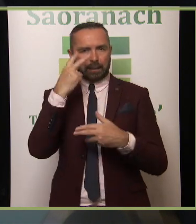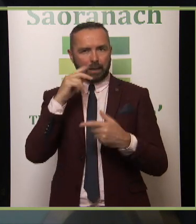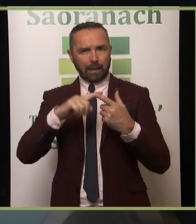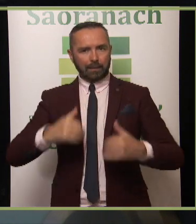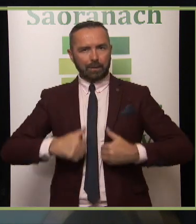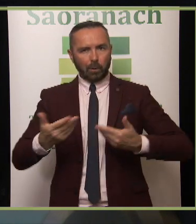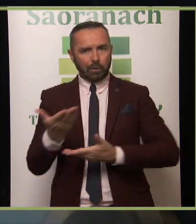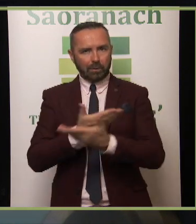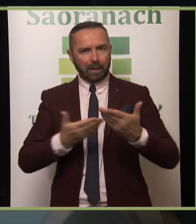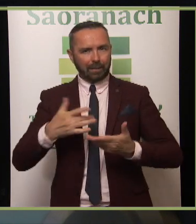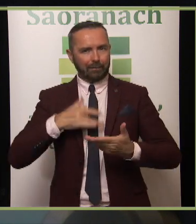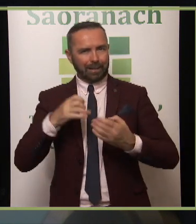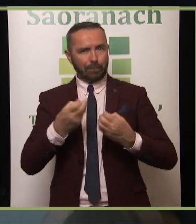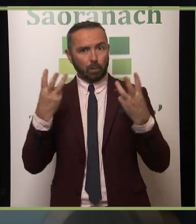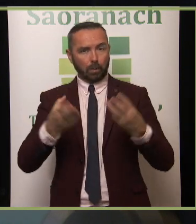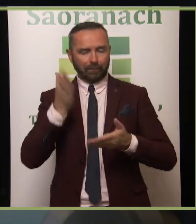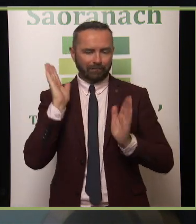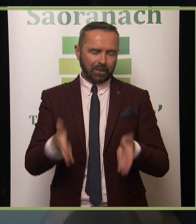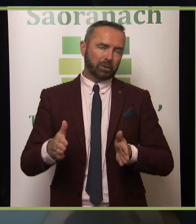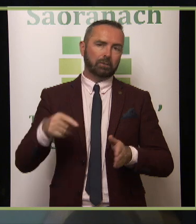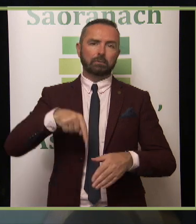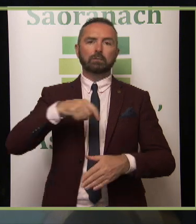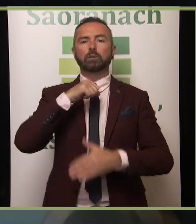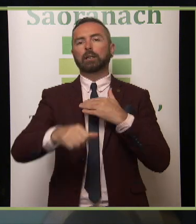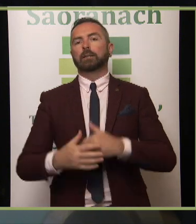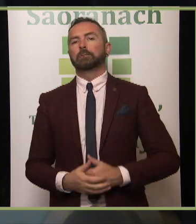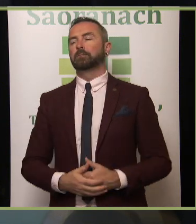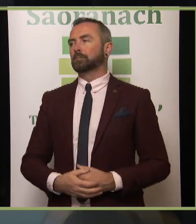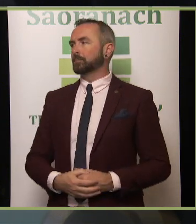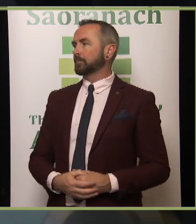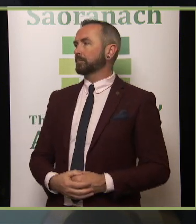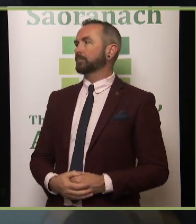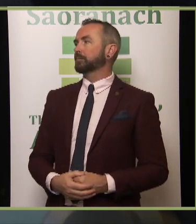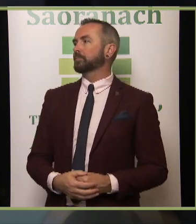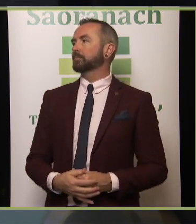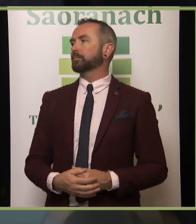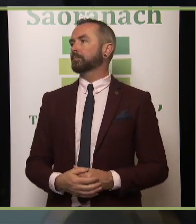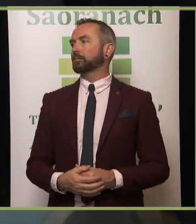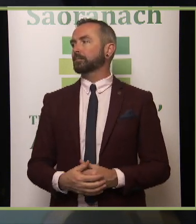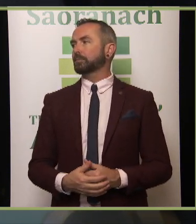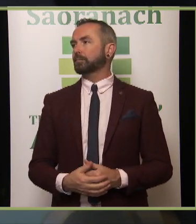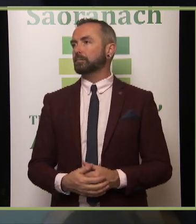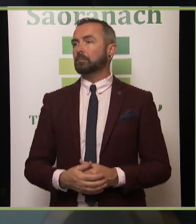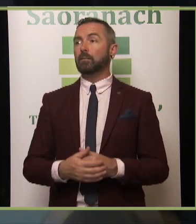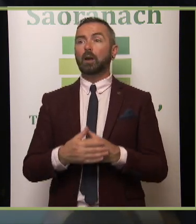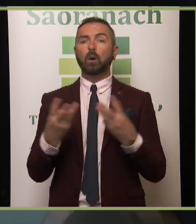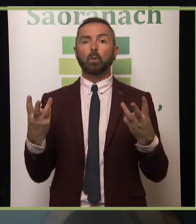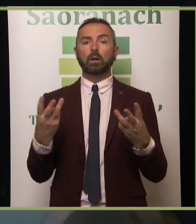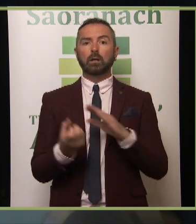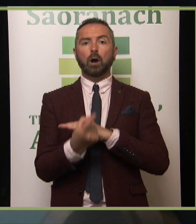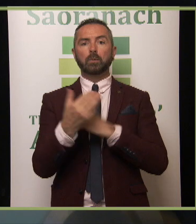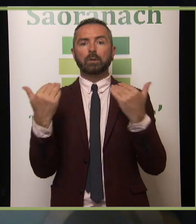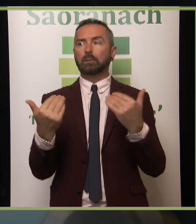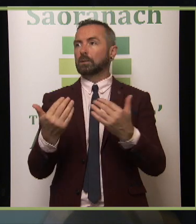that we're all on the same page, that we would like to complete this work today. I'm going to take this opportunity to sincerely thank the